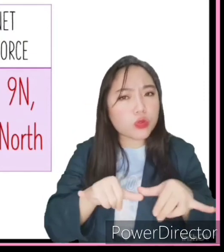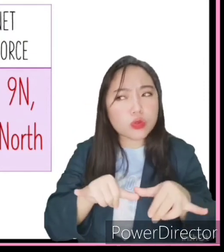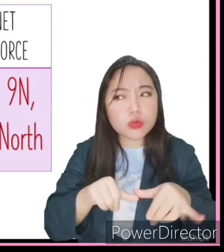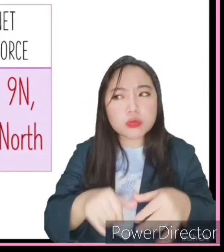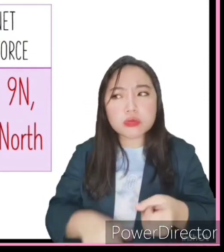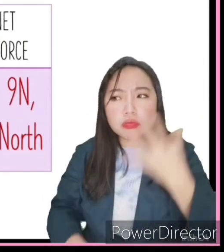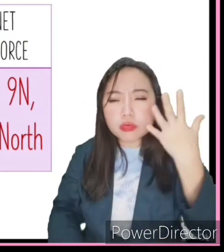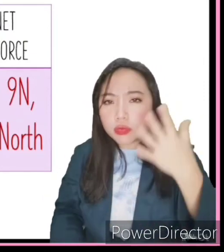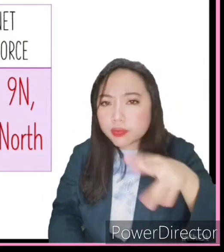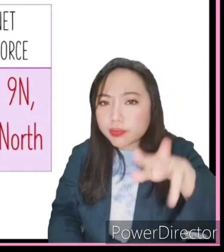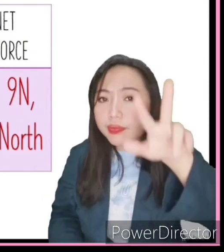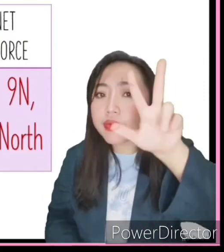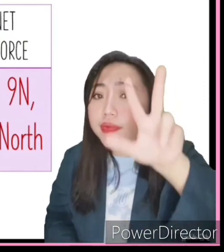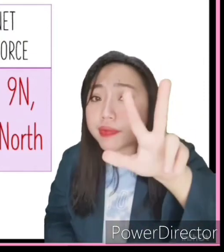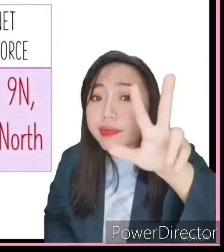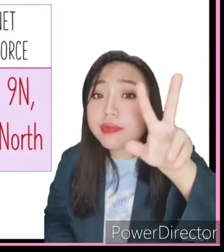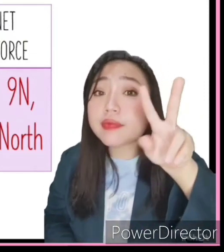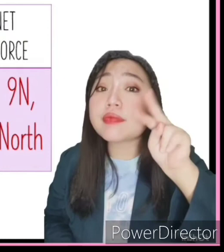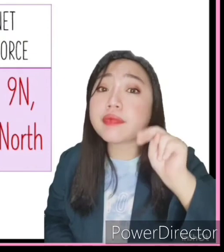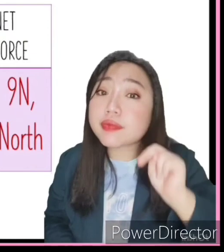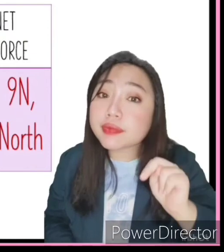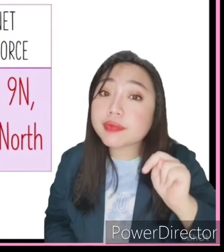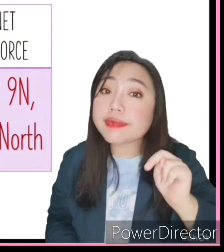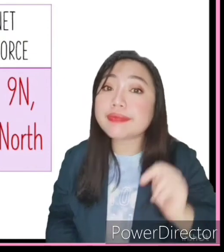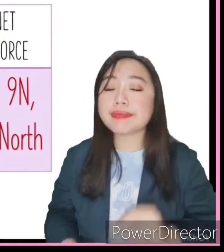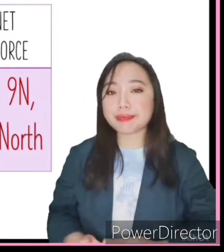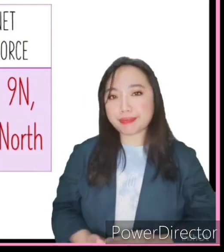How much? That's 3 Newton.